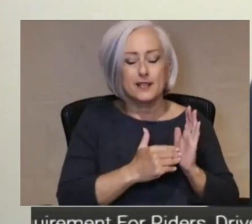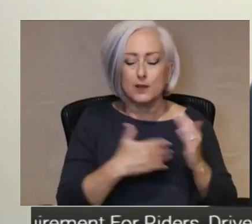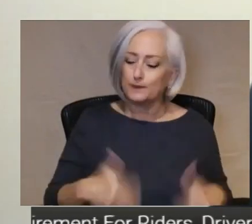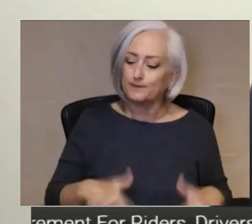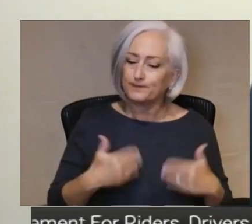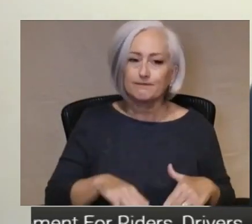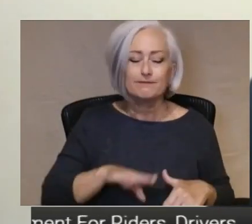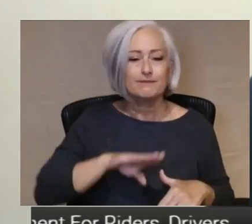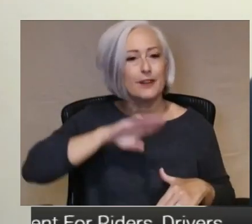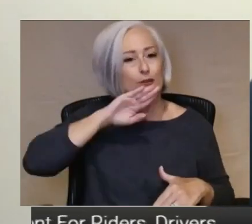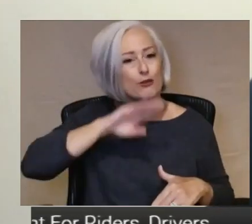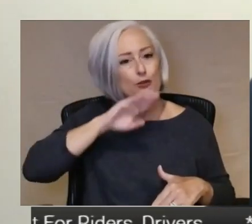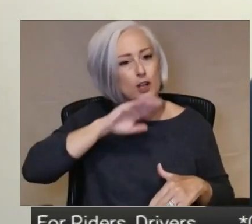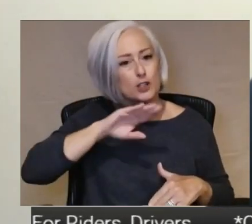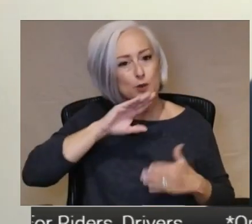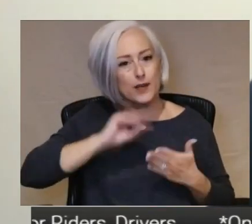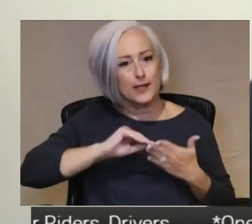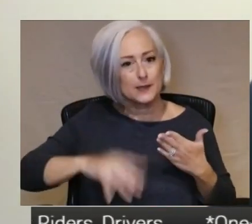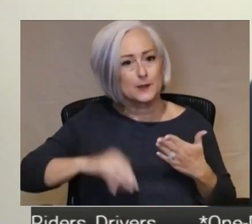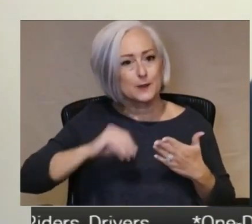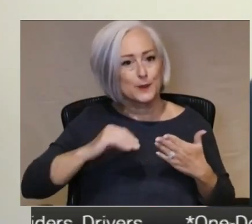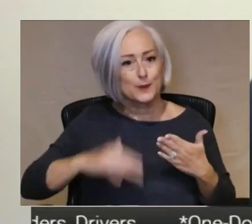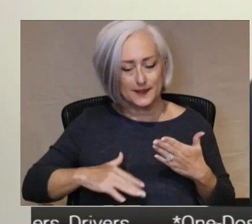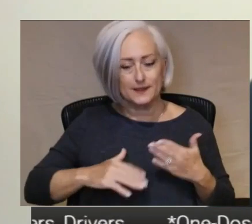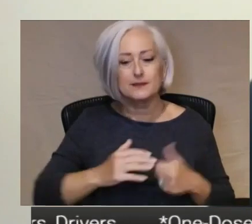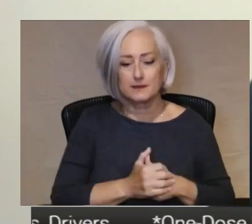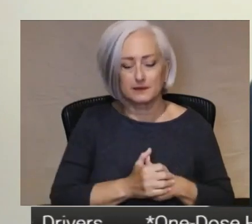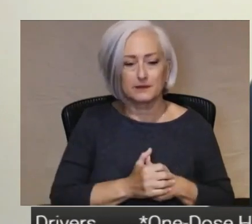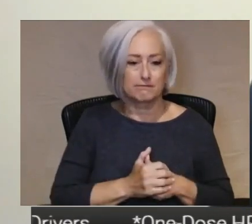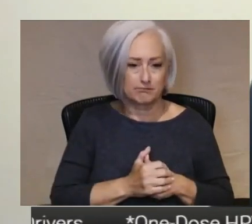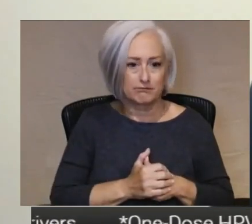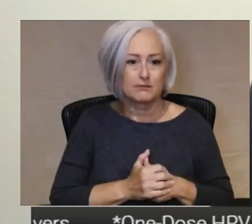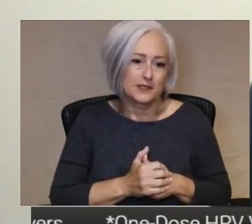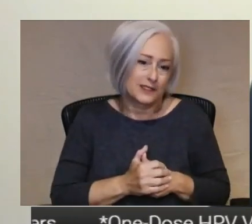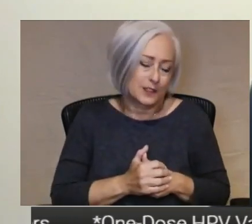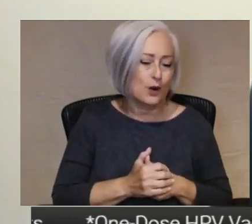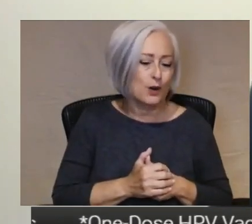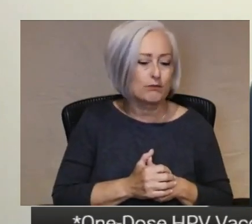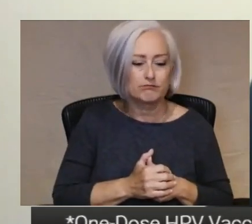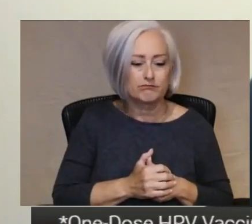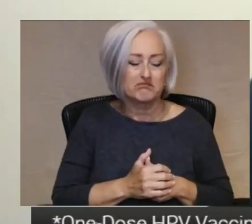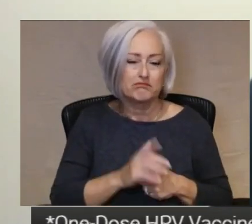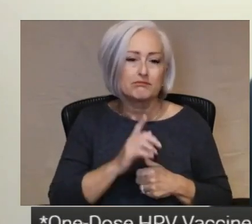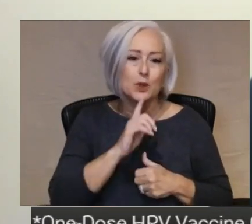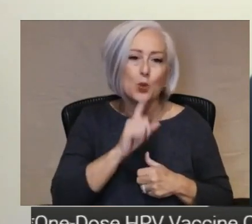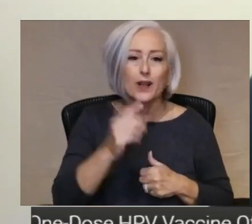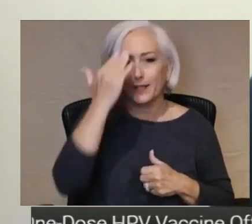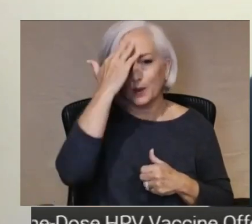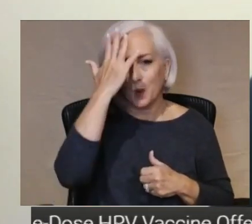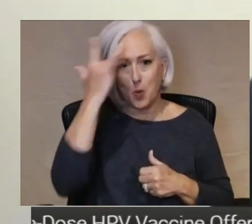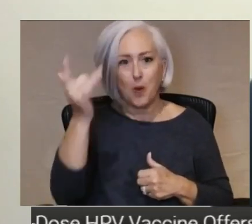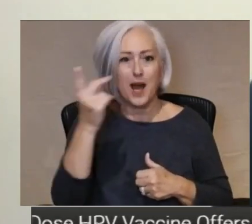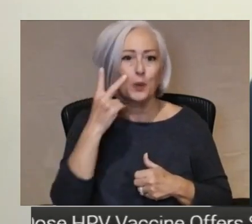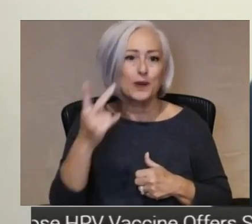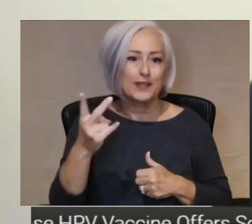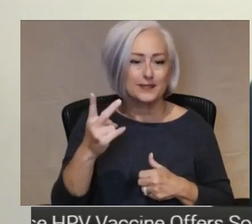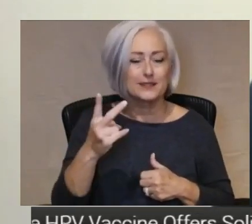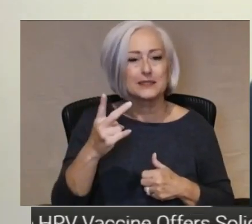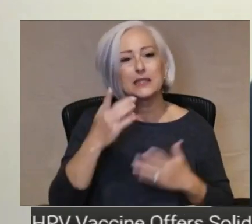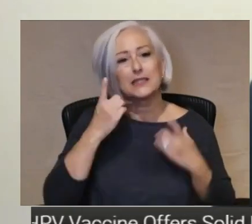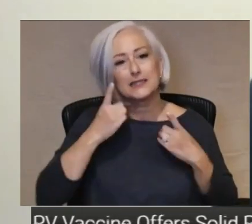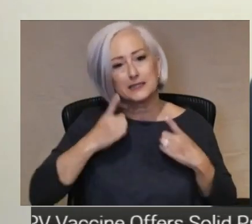there, there's really not a lot of question as to why we're seeing these numbers and these increases in depression and anxiety, because it was